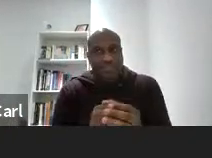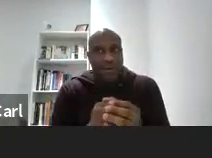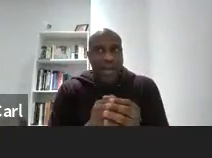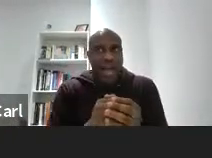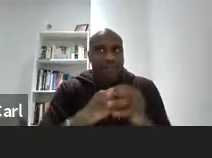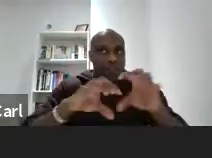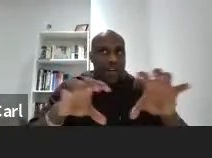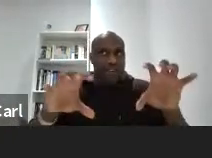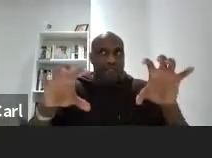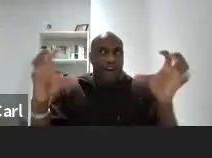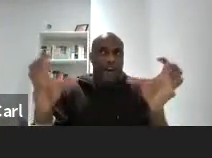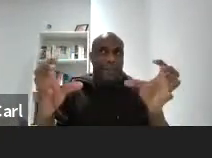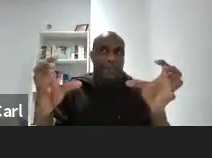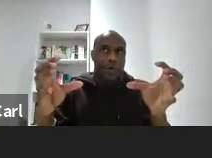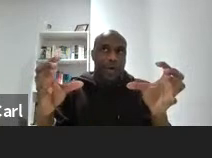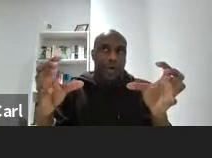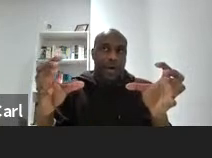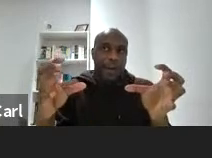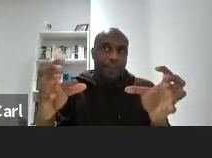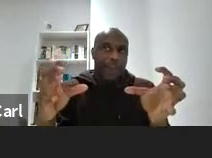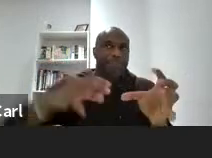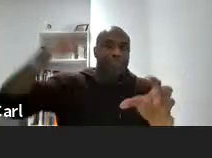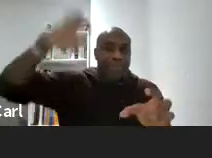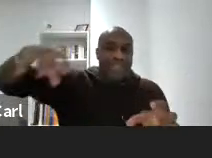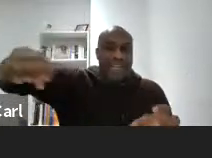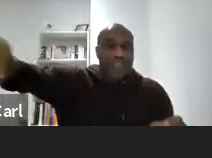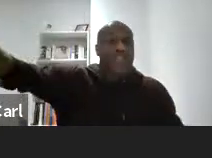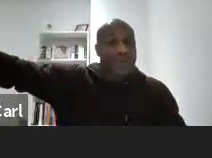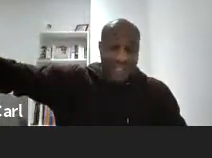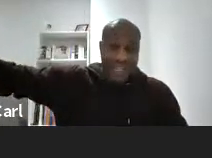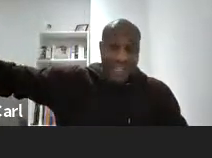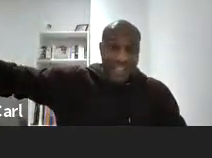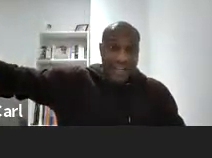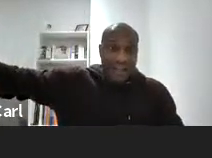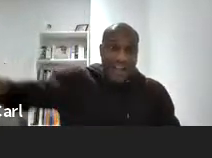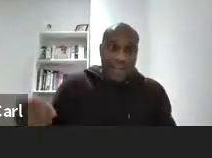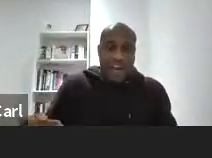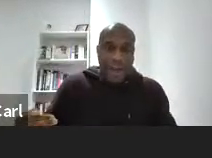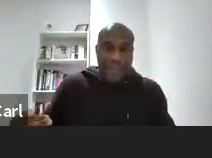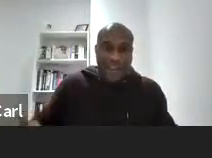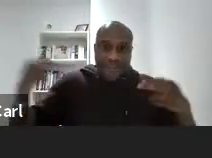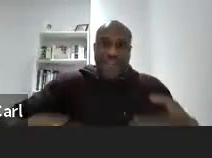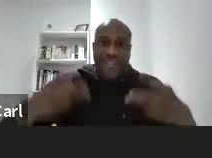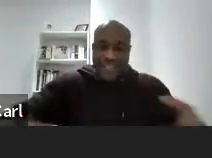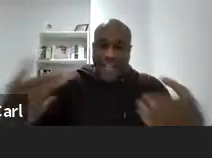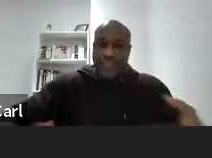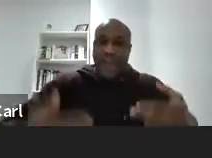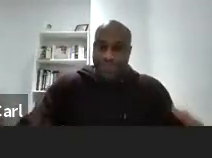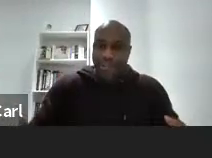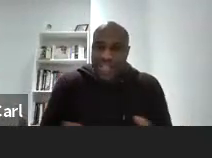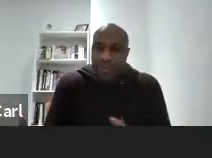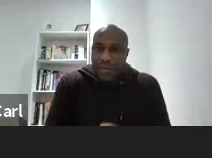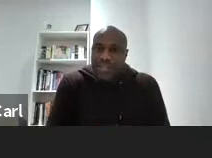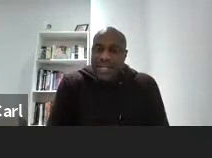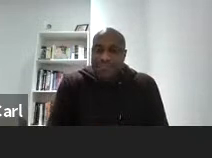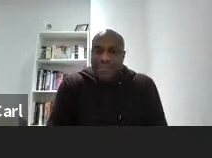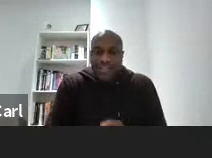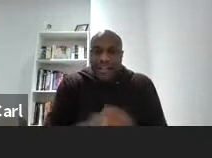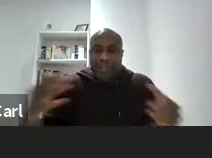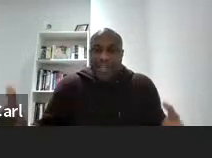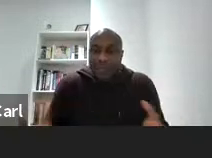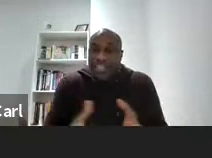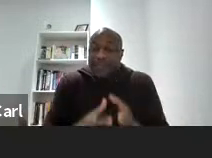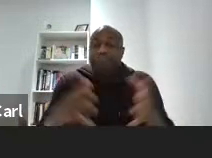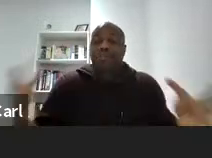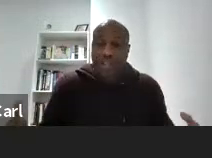really exist but have a really viable process to exist, they become invested in that process. They want to see that